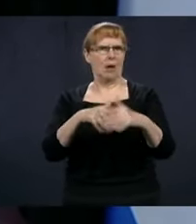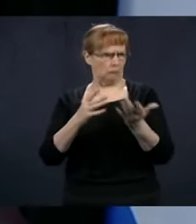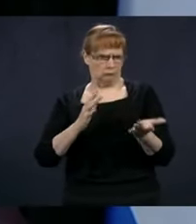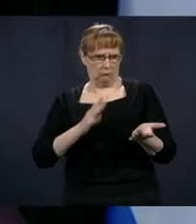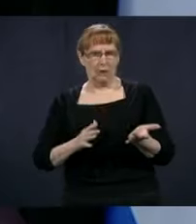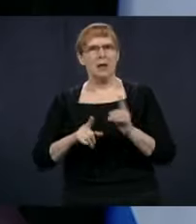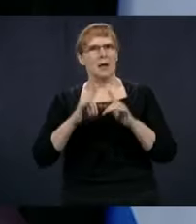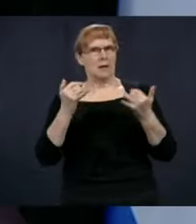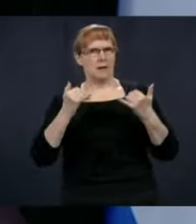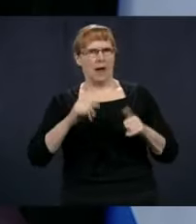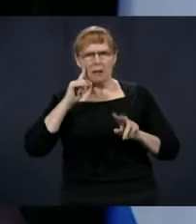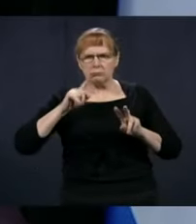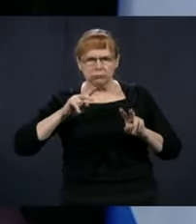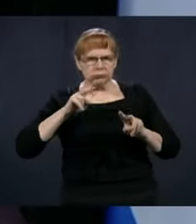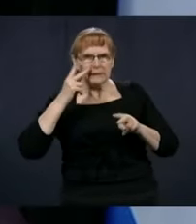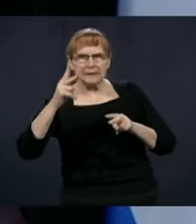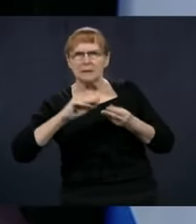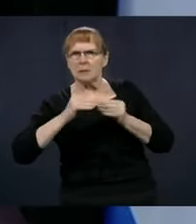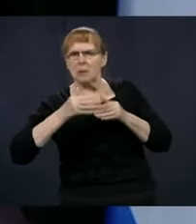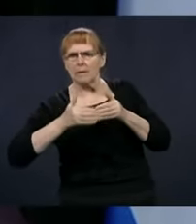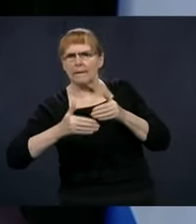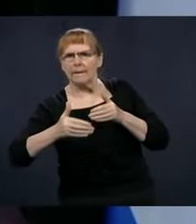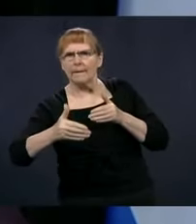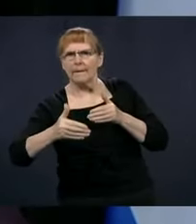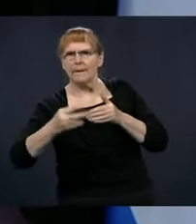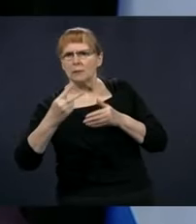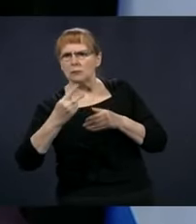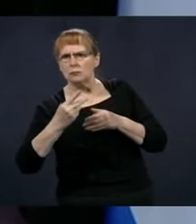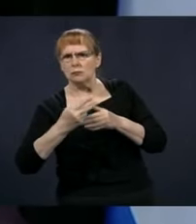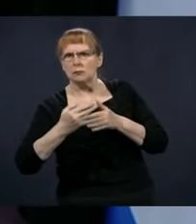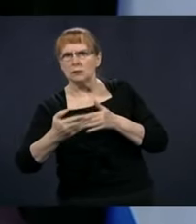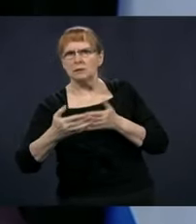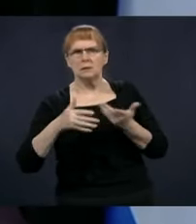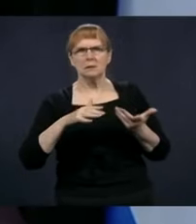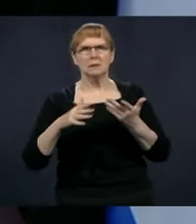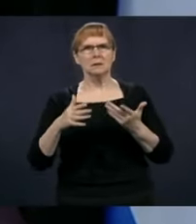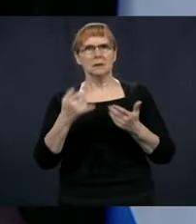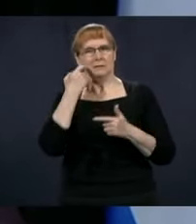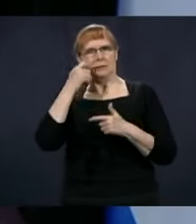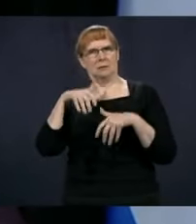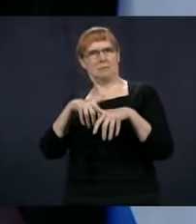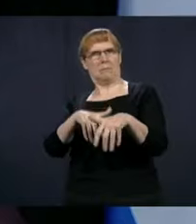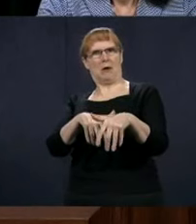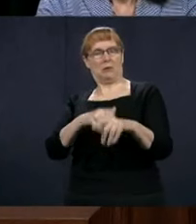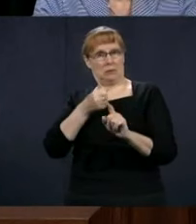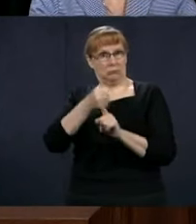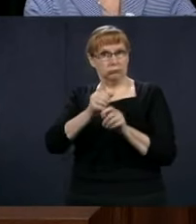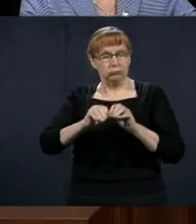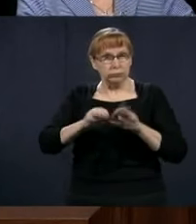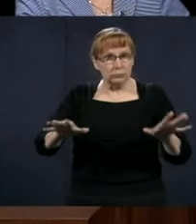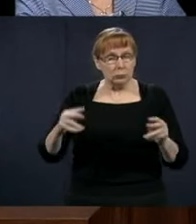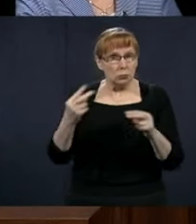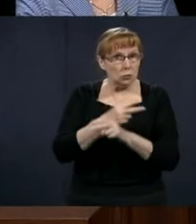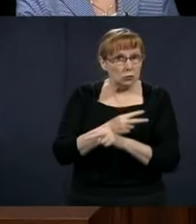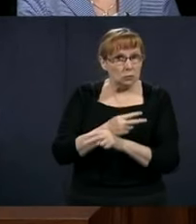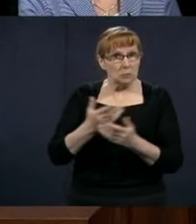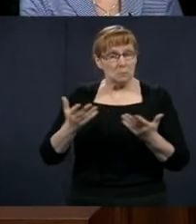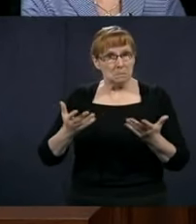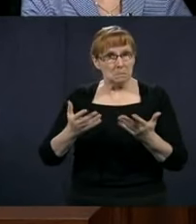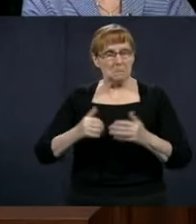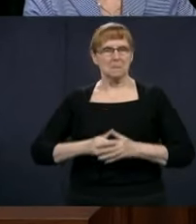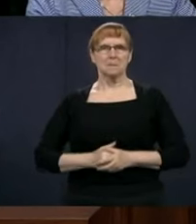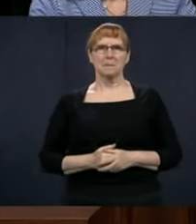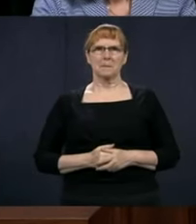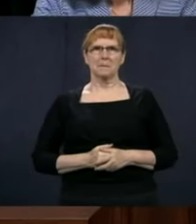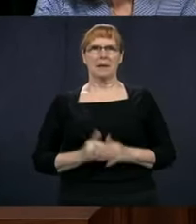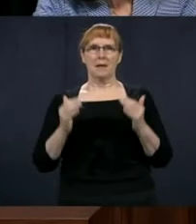be asked and making sure that what was the impact of this actually. Thank you. So now the next